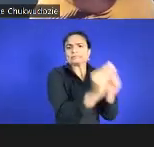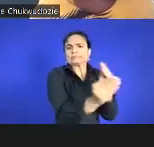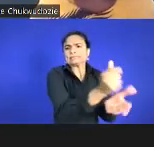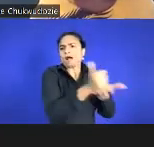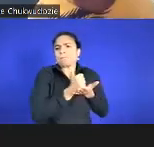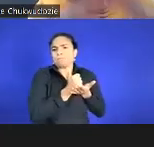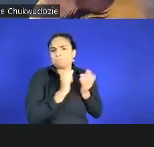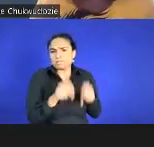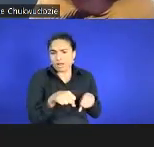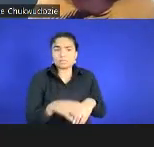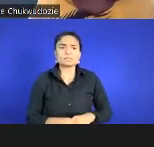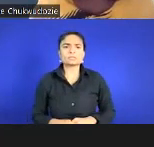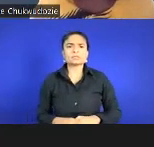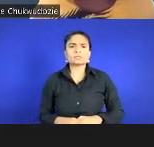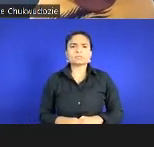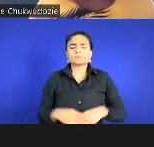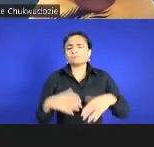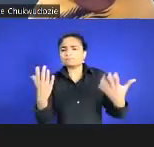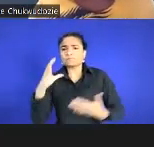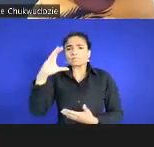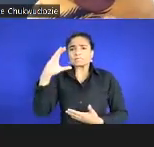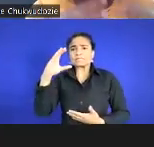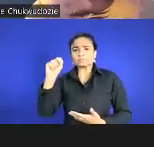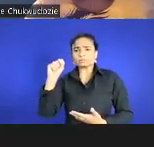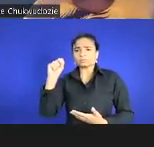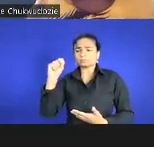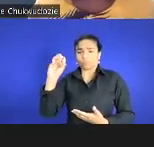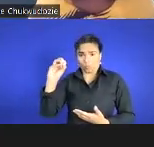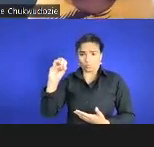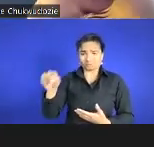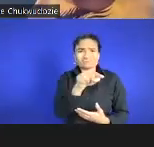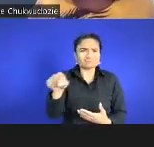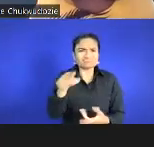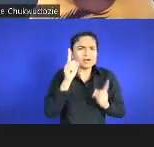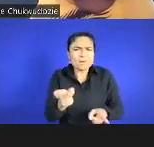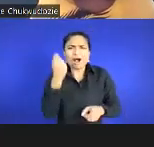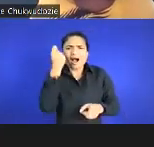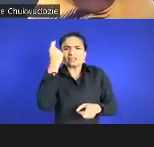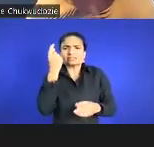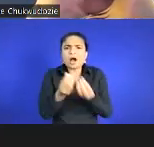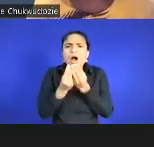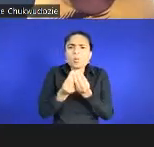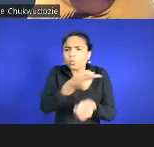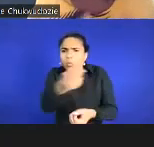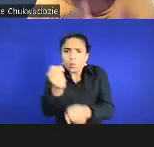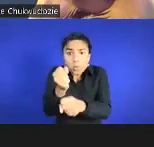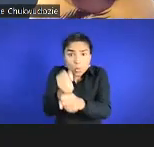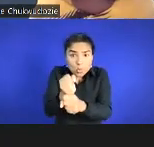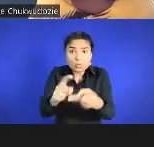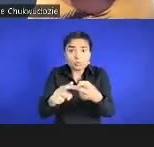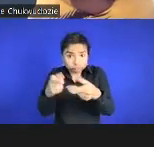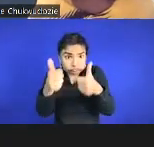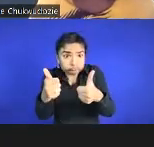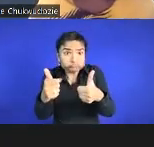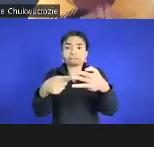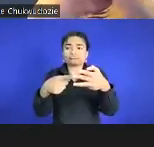important, we all work in a community. We all like network in this our